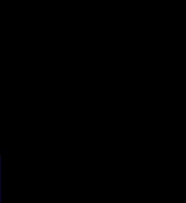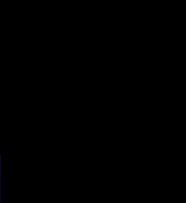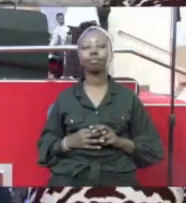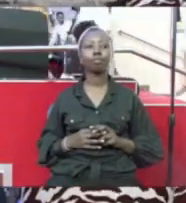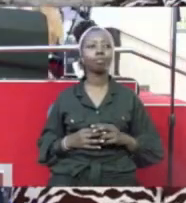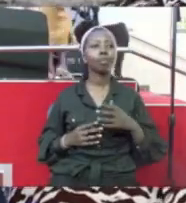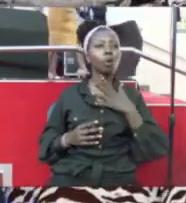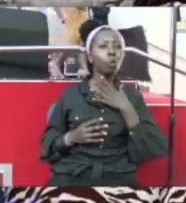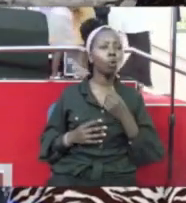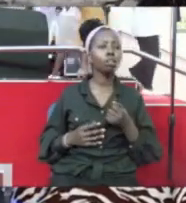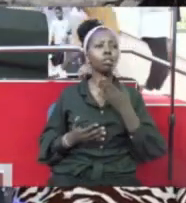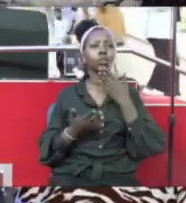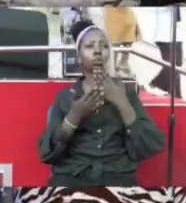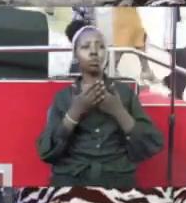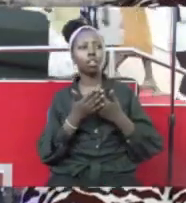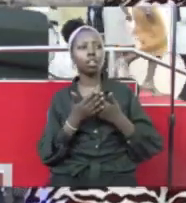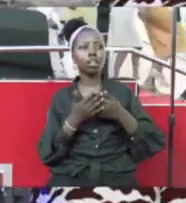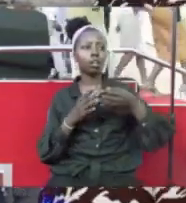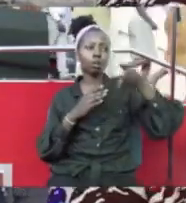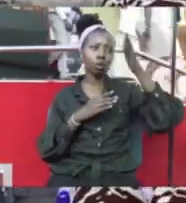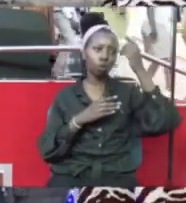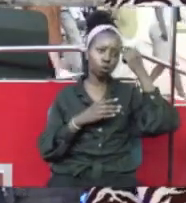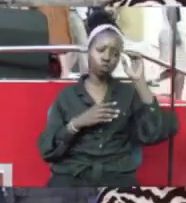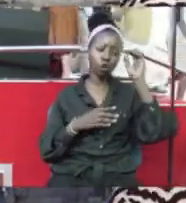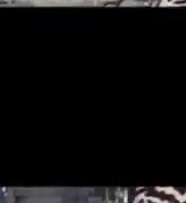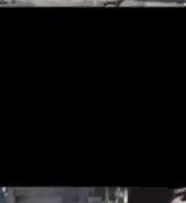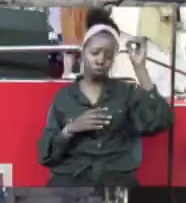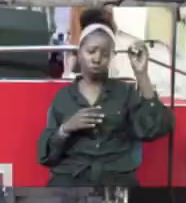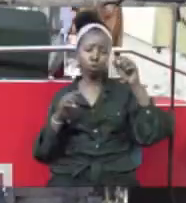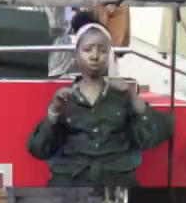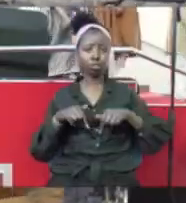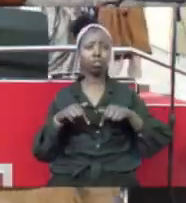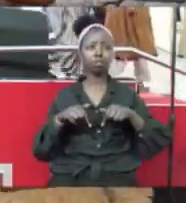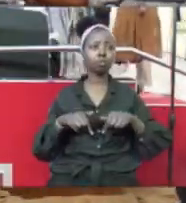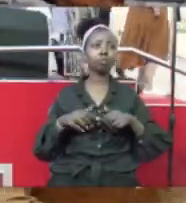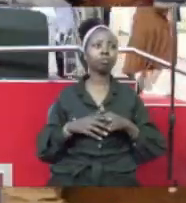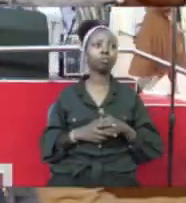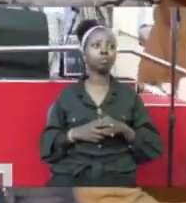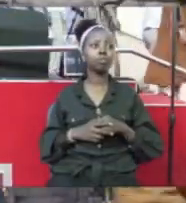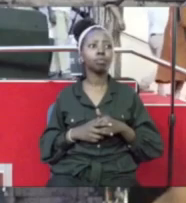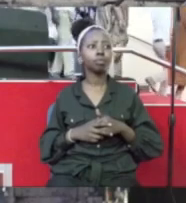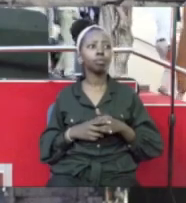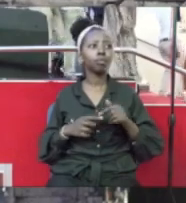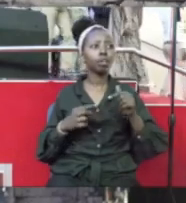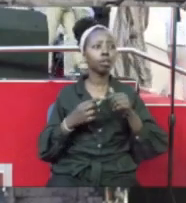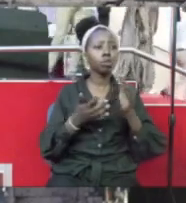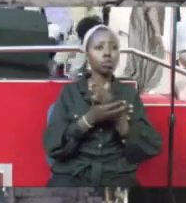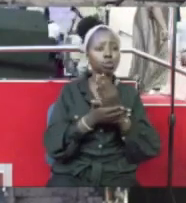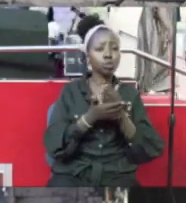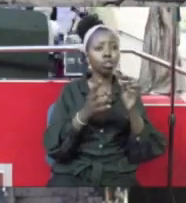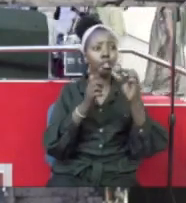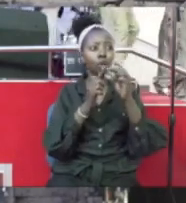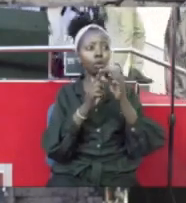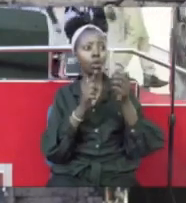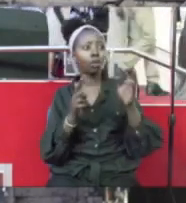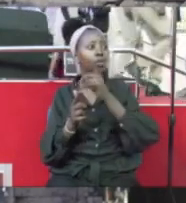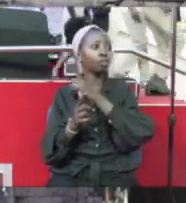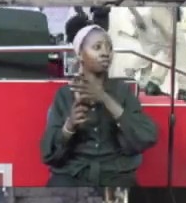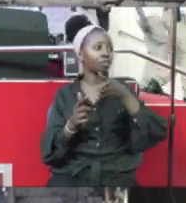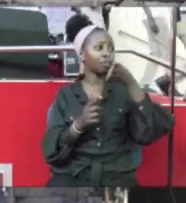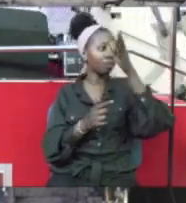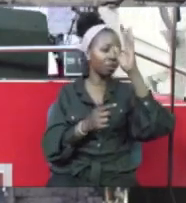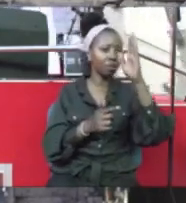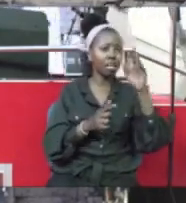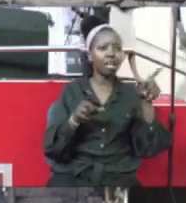So I want to thank and I thank God for this opportunity. Namshukuru Mungu kwa nafasi hii. To share the word of God. Kushiriki neno lake Mwenyezi Mungu.